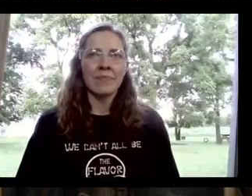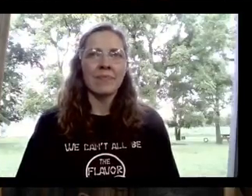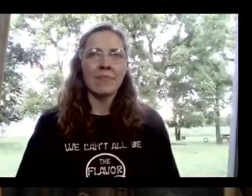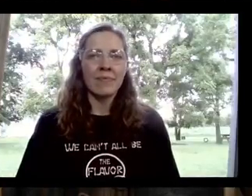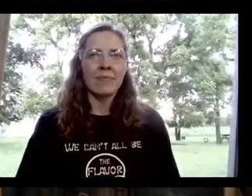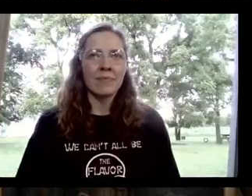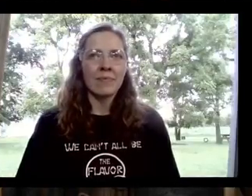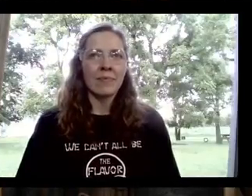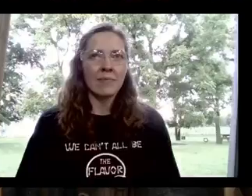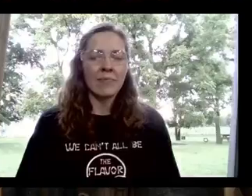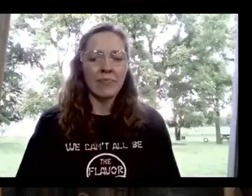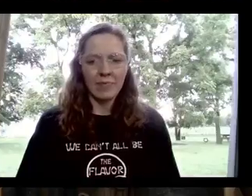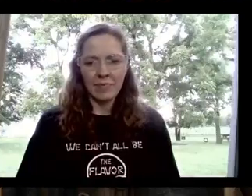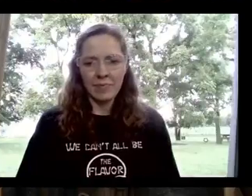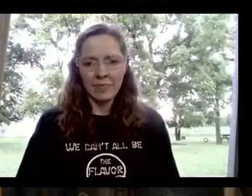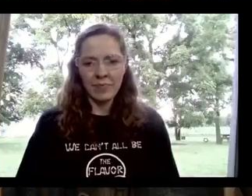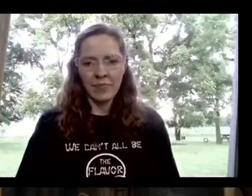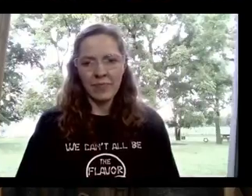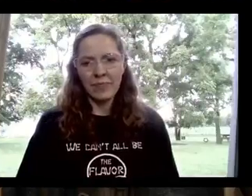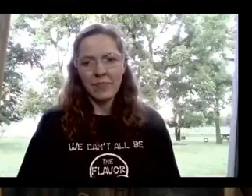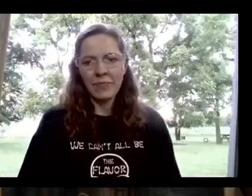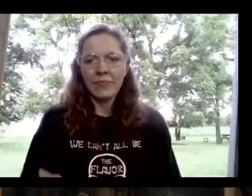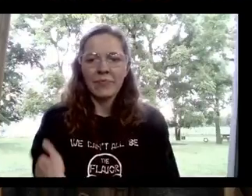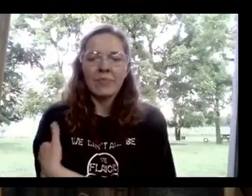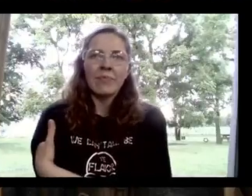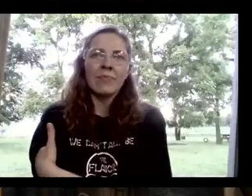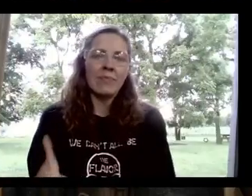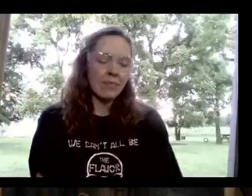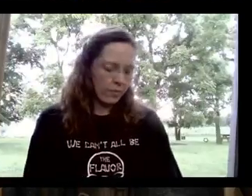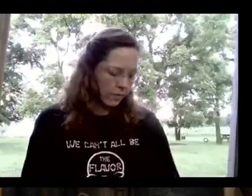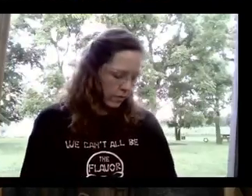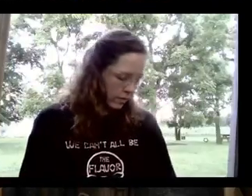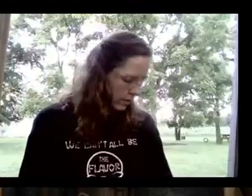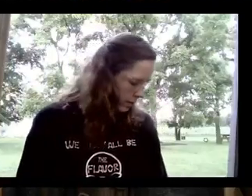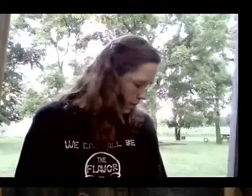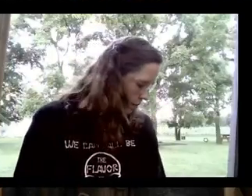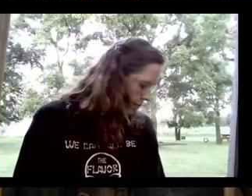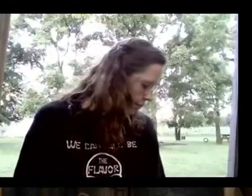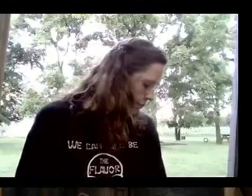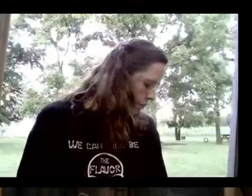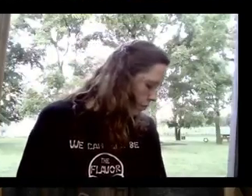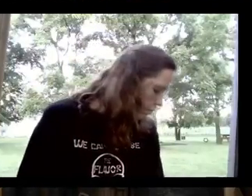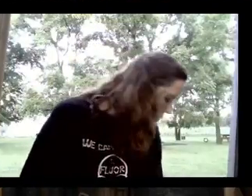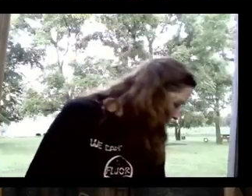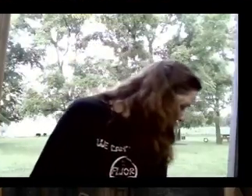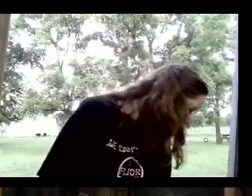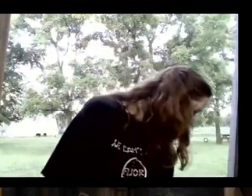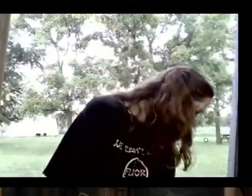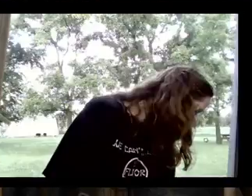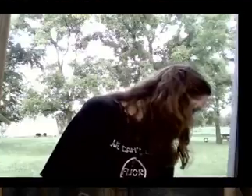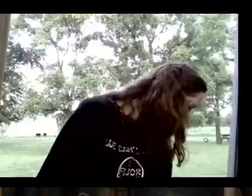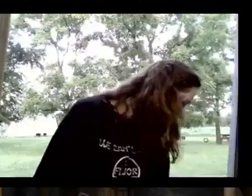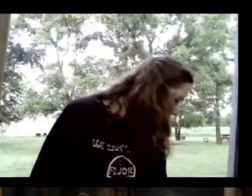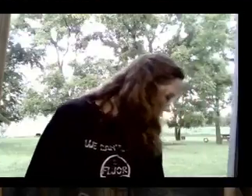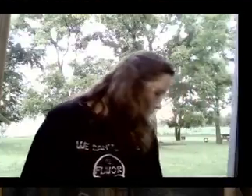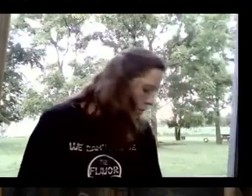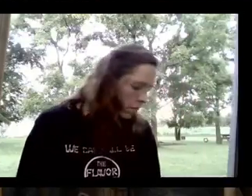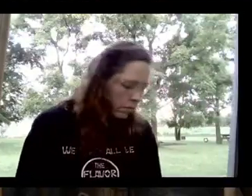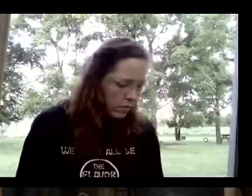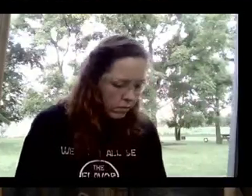1918 kind of thing. That type of stuff. It kind of went out of style right around the 1930s.